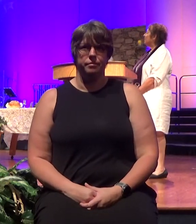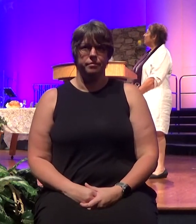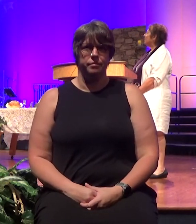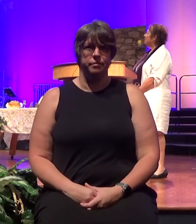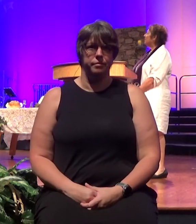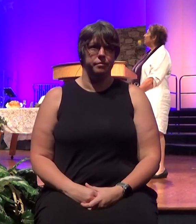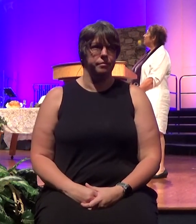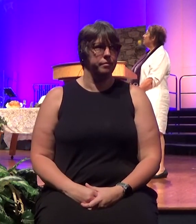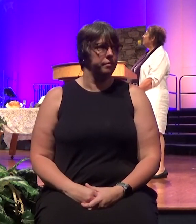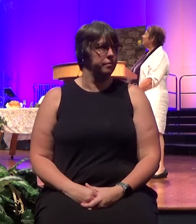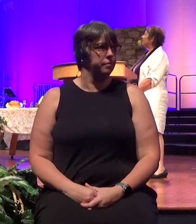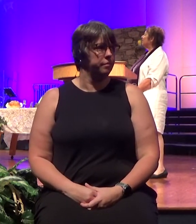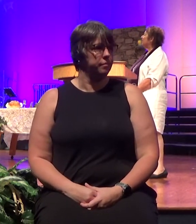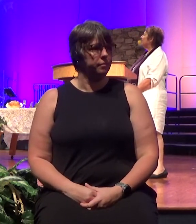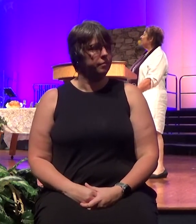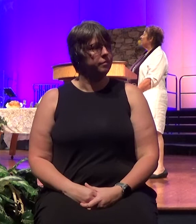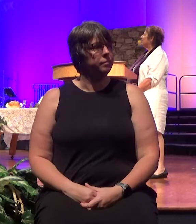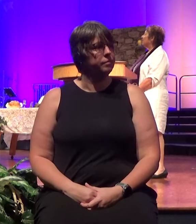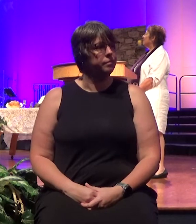Raphael,